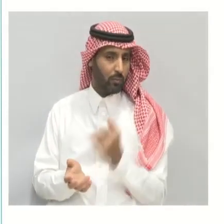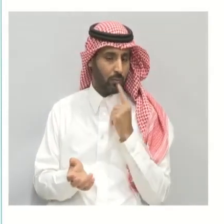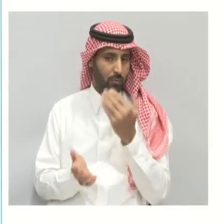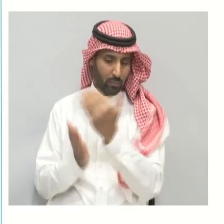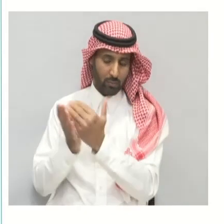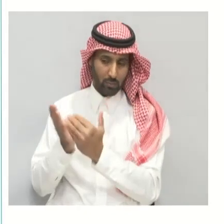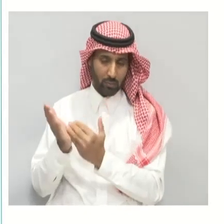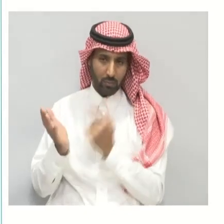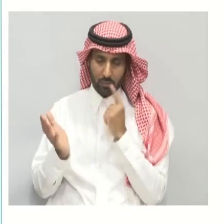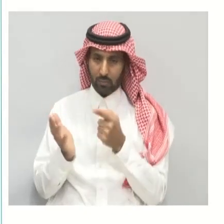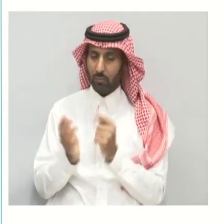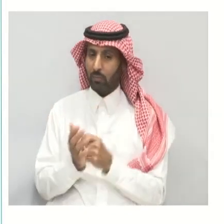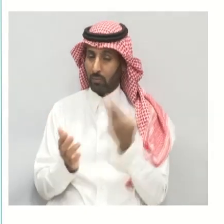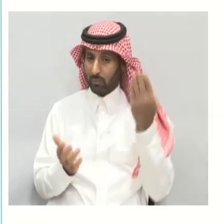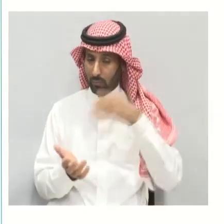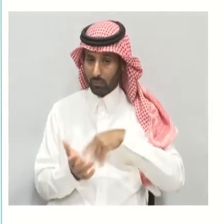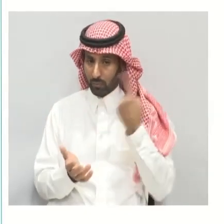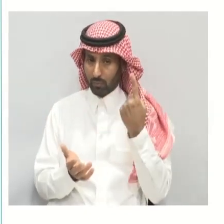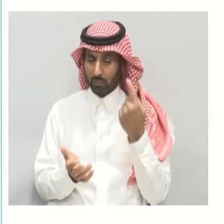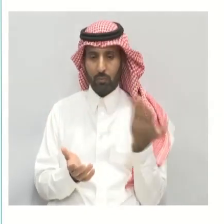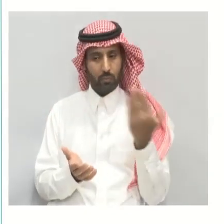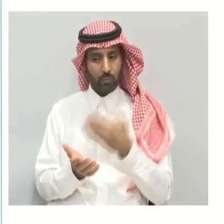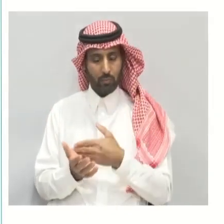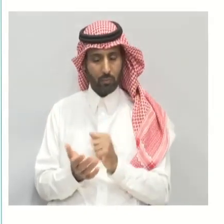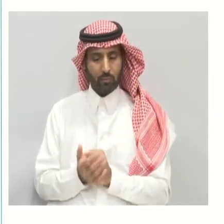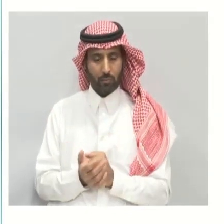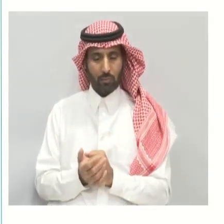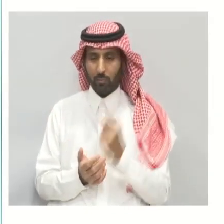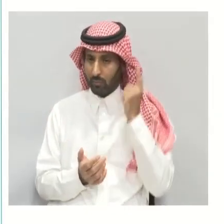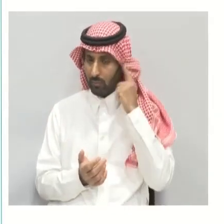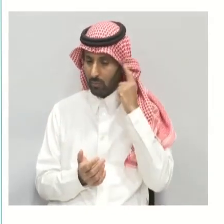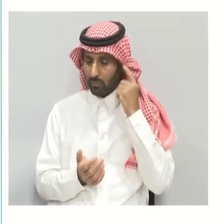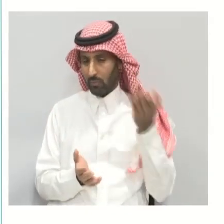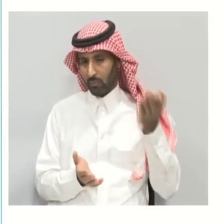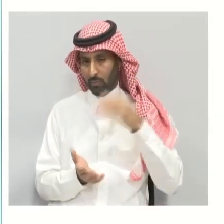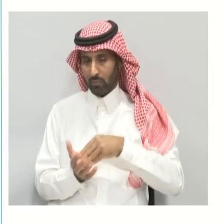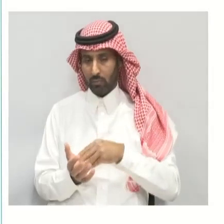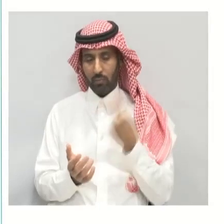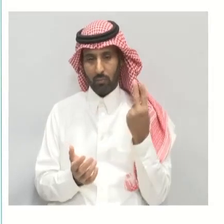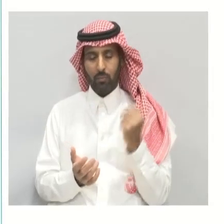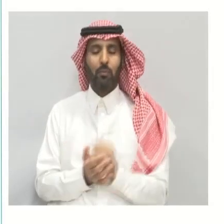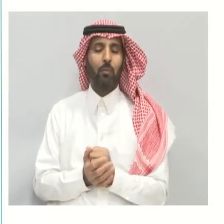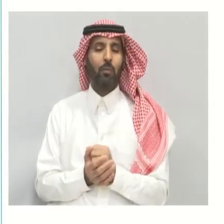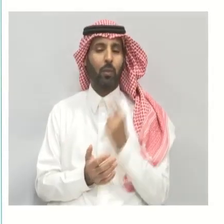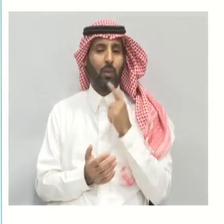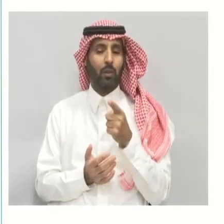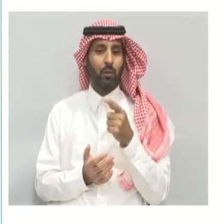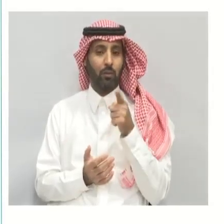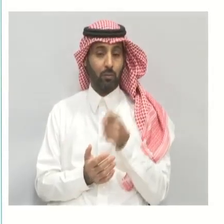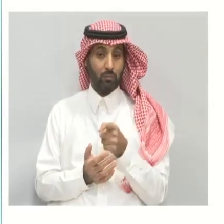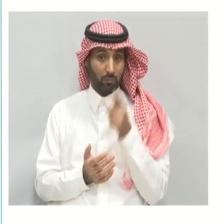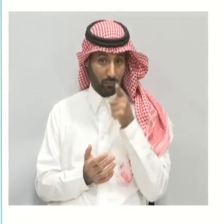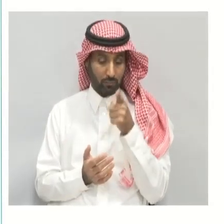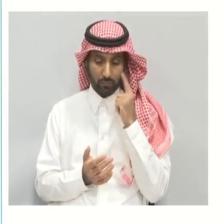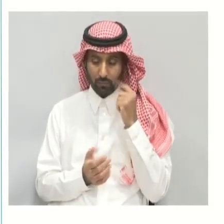have read the text for the first time. Now we're going to listen to the text for the second time. And this time